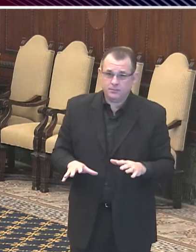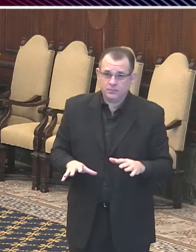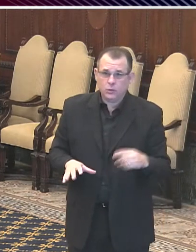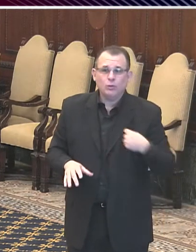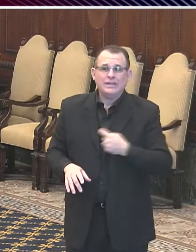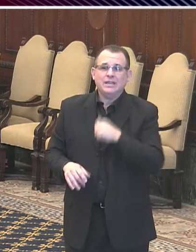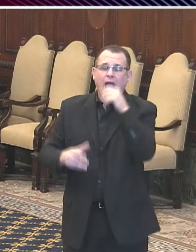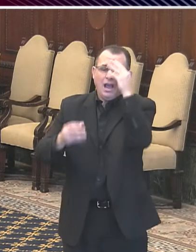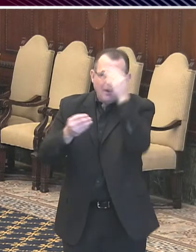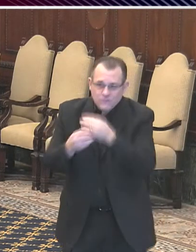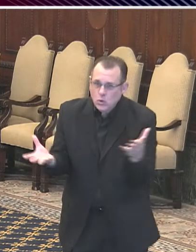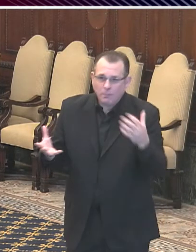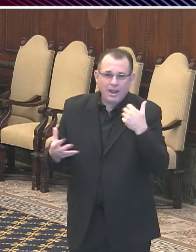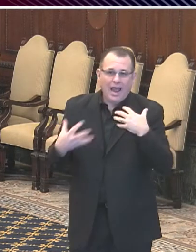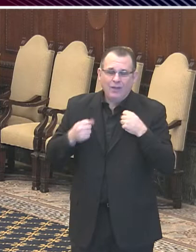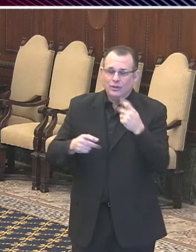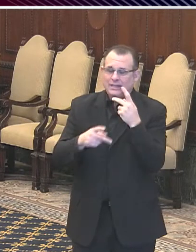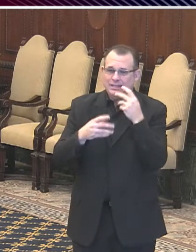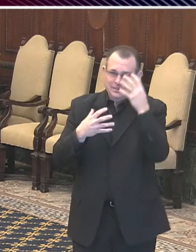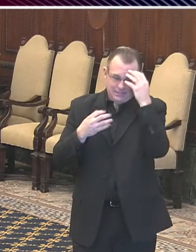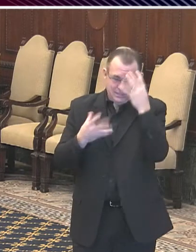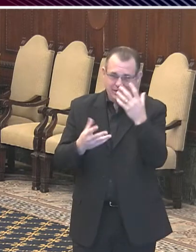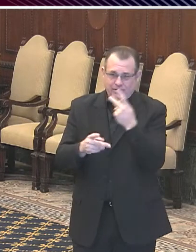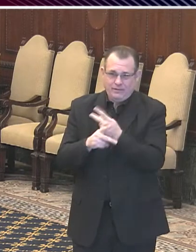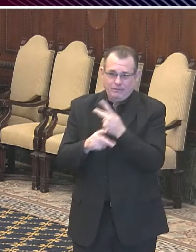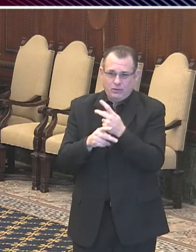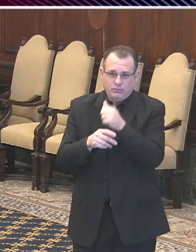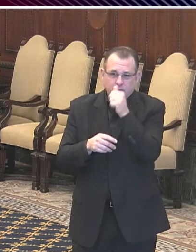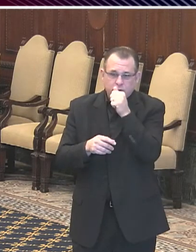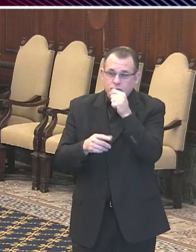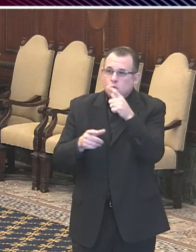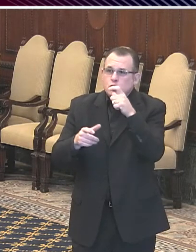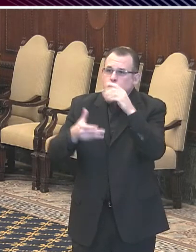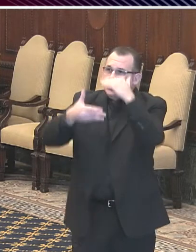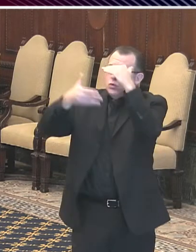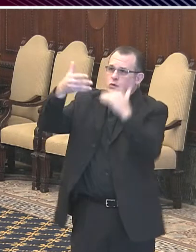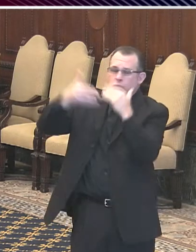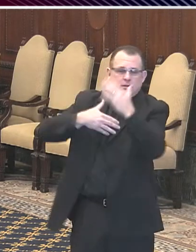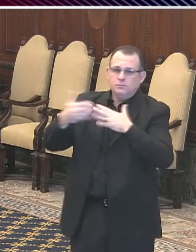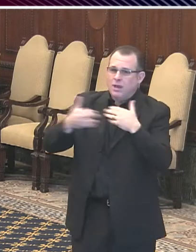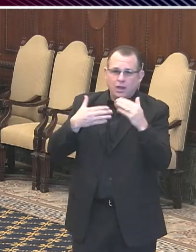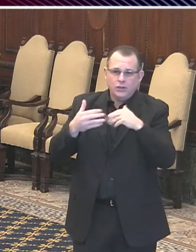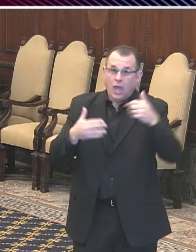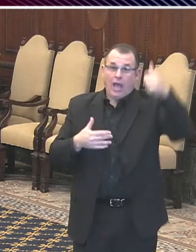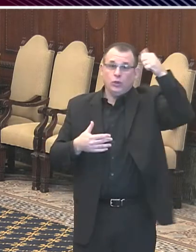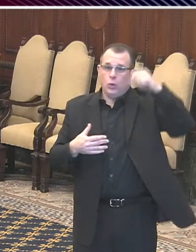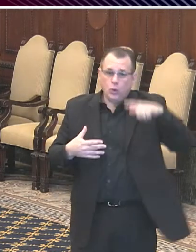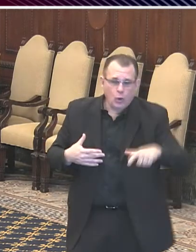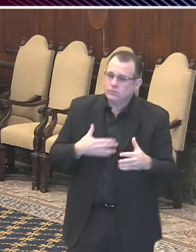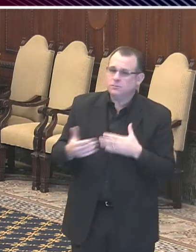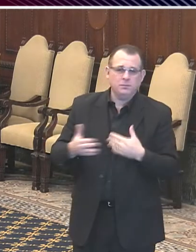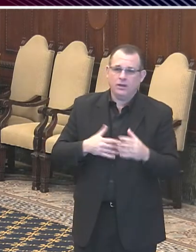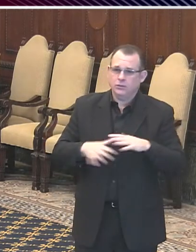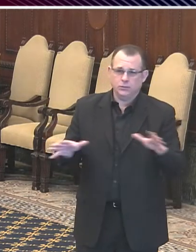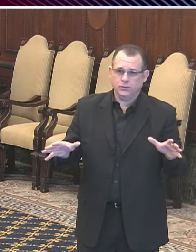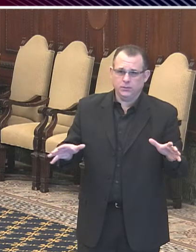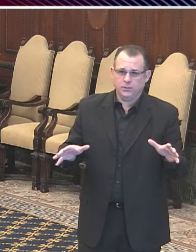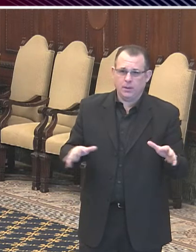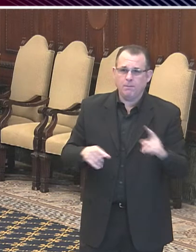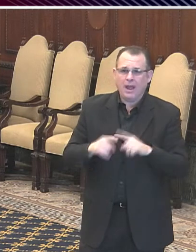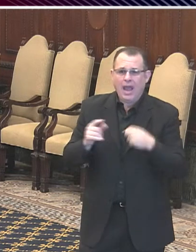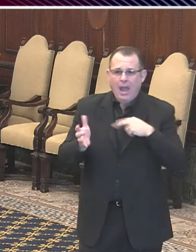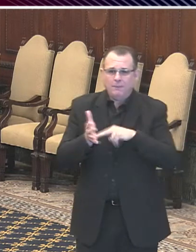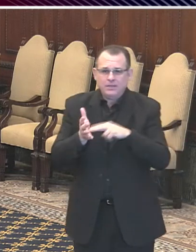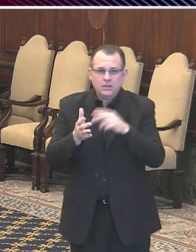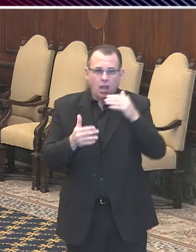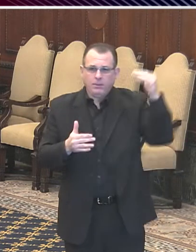health information of any of our employees, no matter what their rank. Even in, I'm talking just the sort of top layer of the administration. I